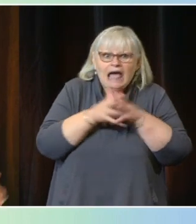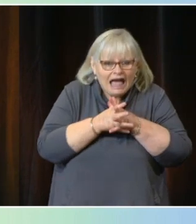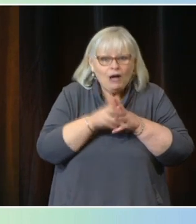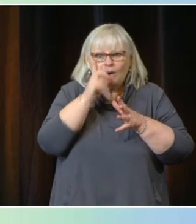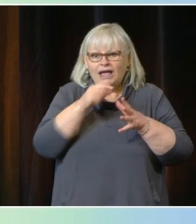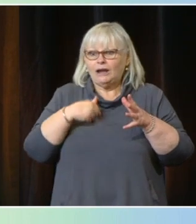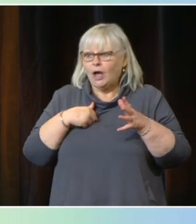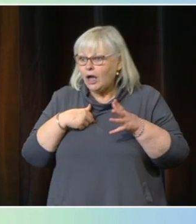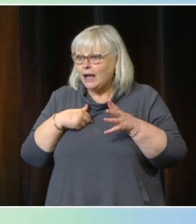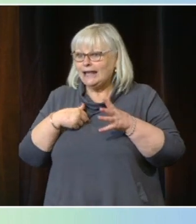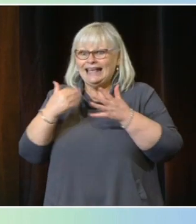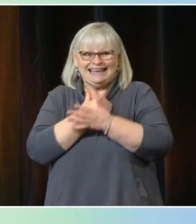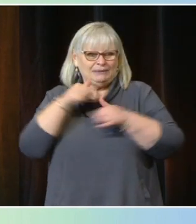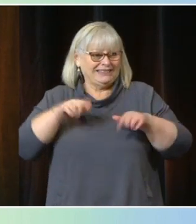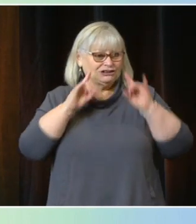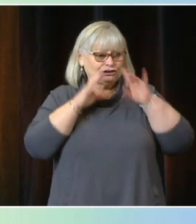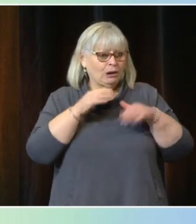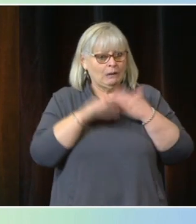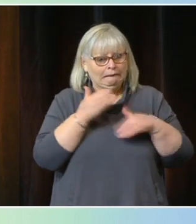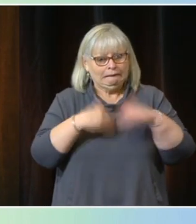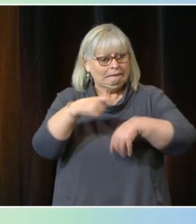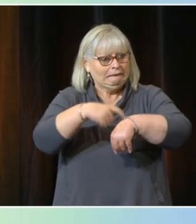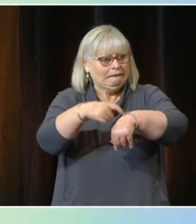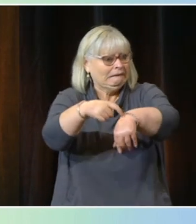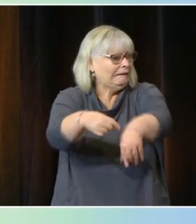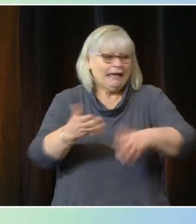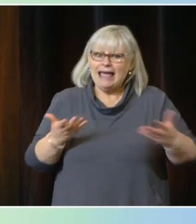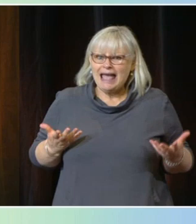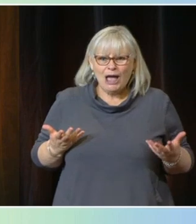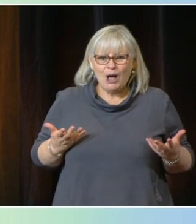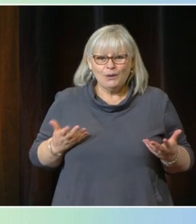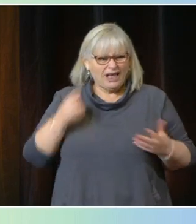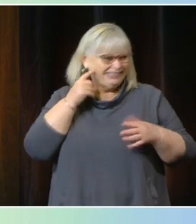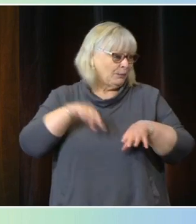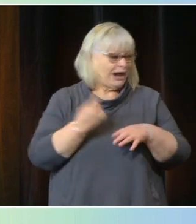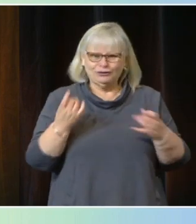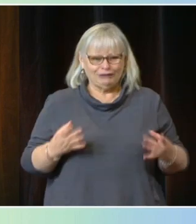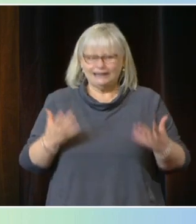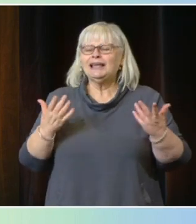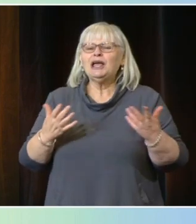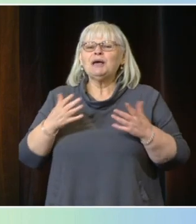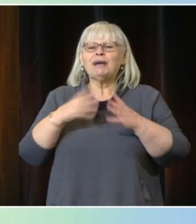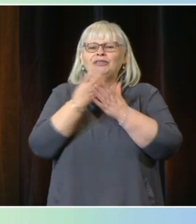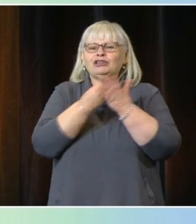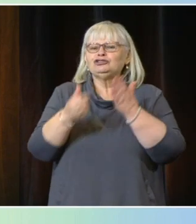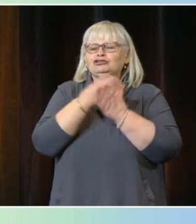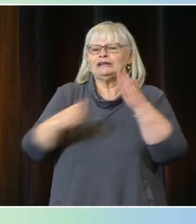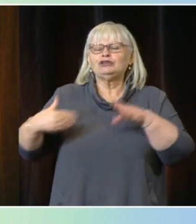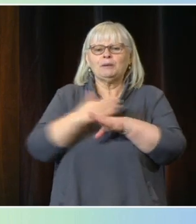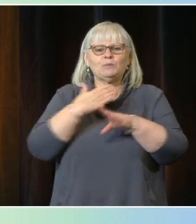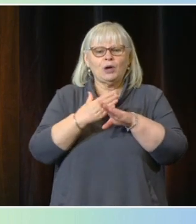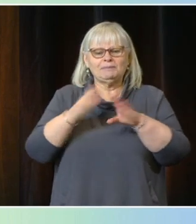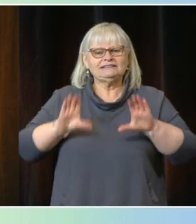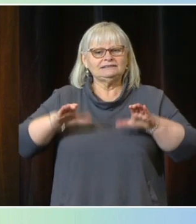Earth could I be expected to keep this show running to time I think we're already running behind but treasury's employment task